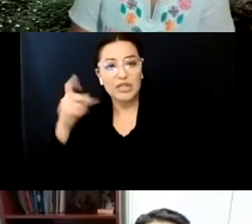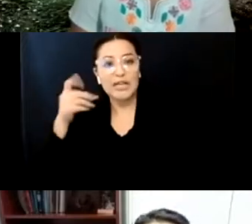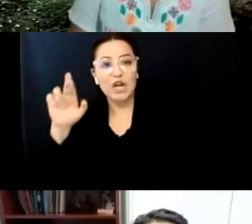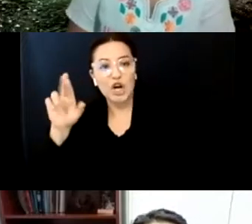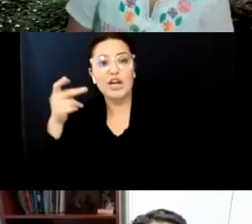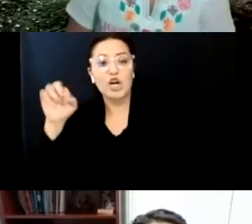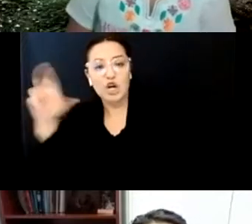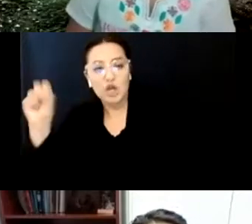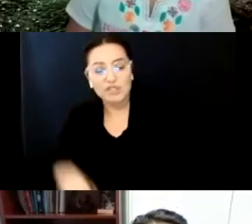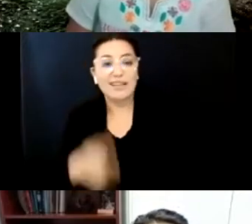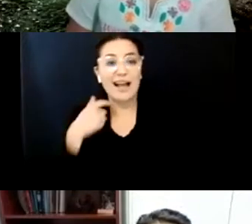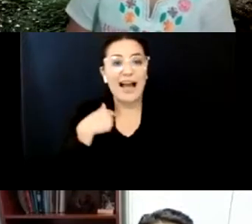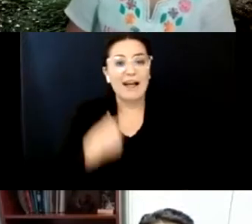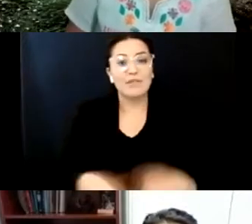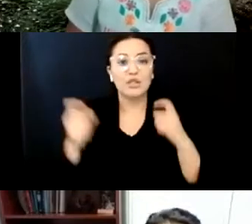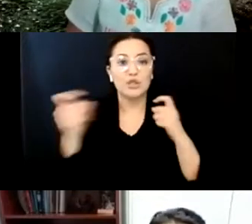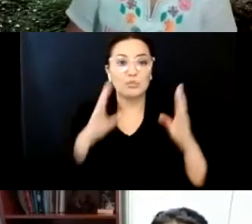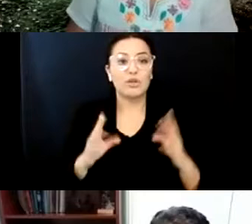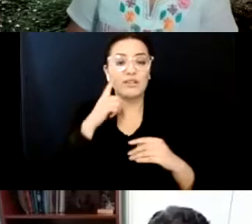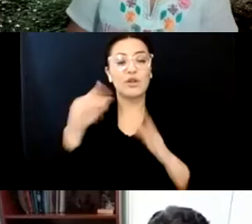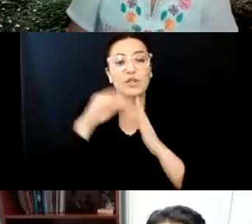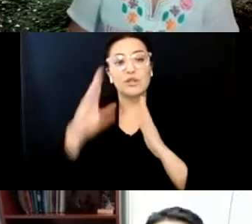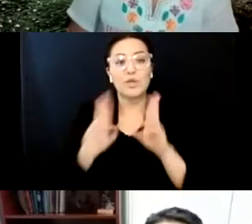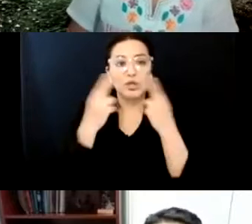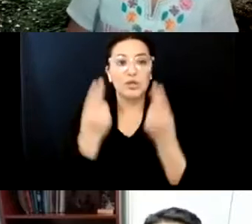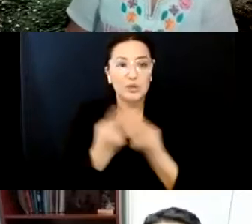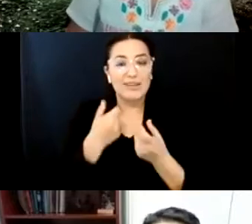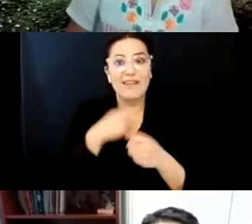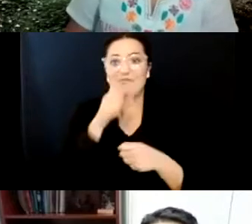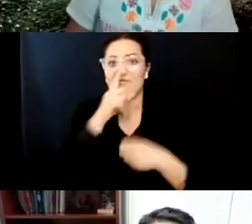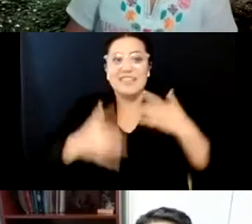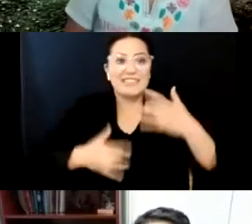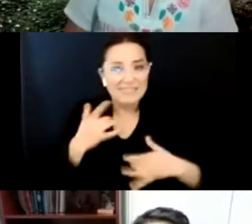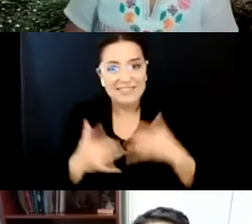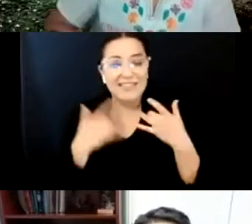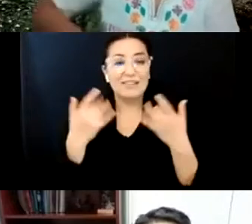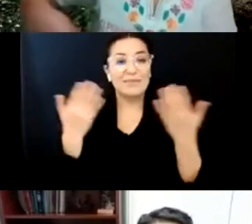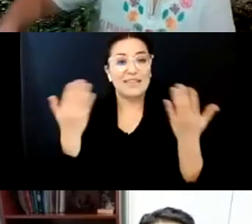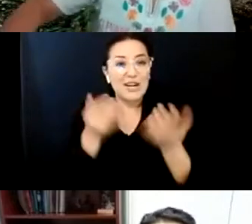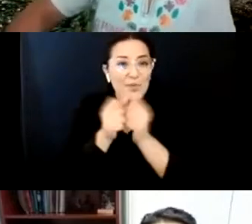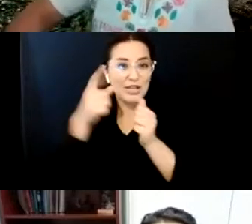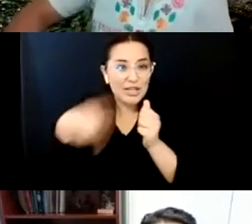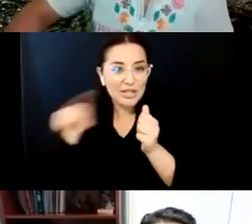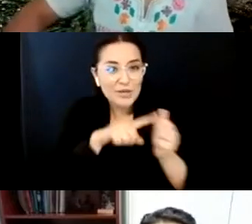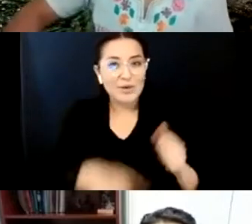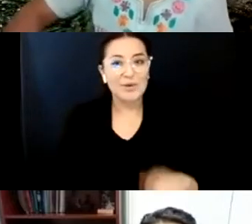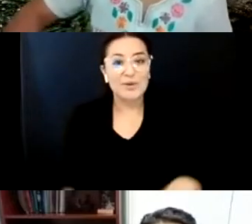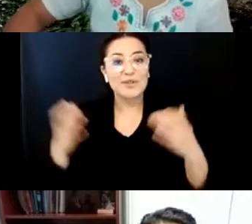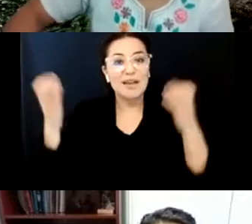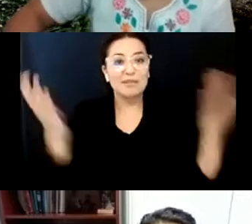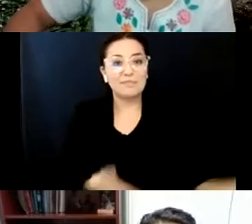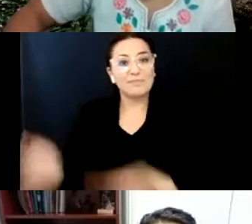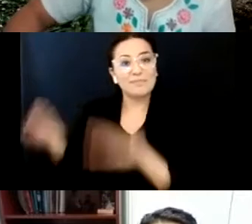program supervisor for the University Student Union, and I'm really excited to be here with y'all. And I'll hand it over to